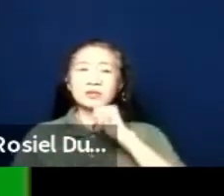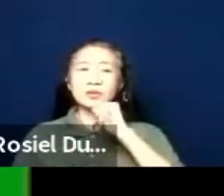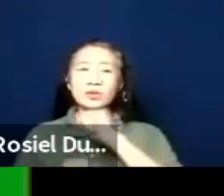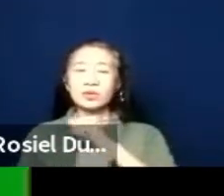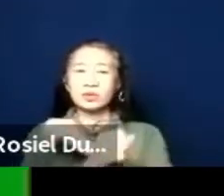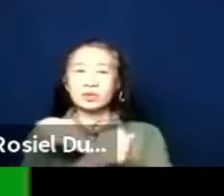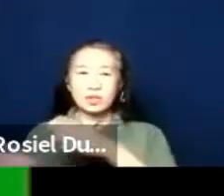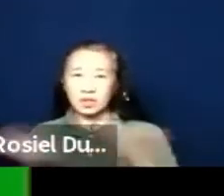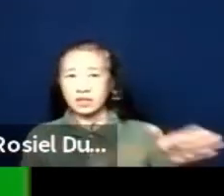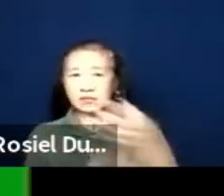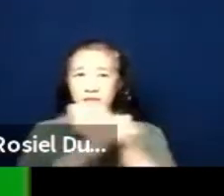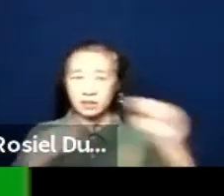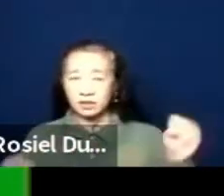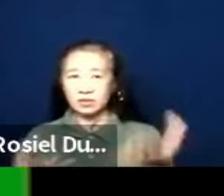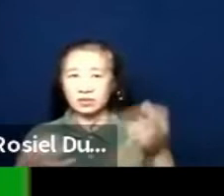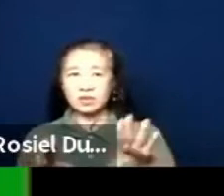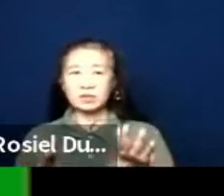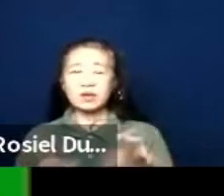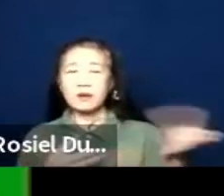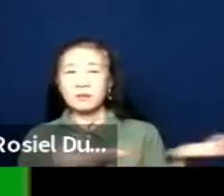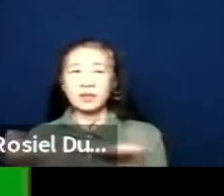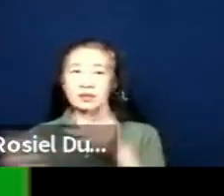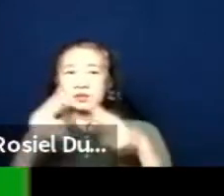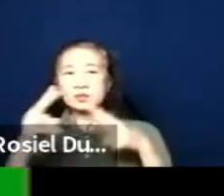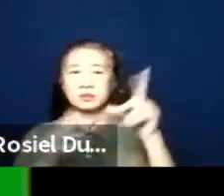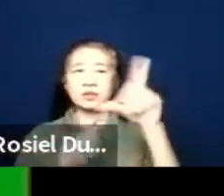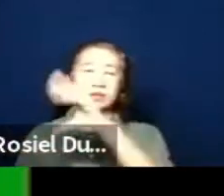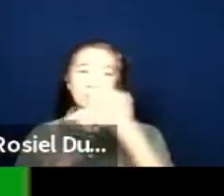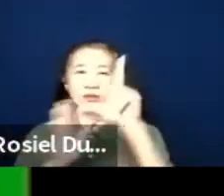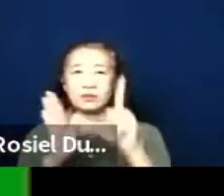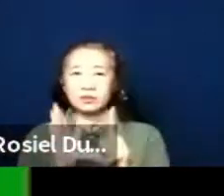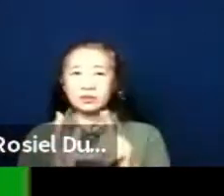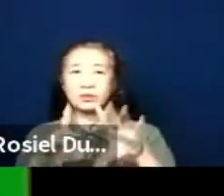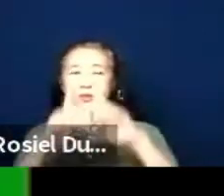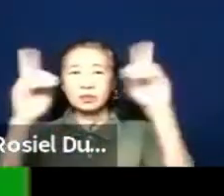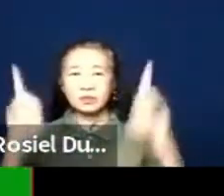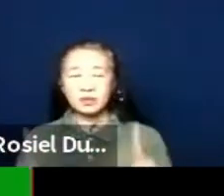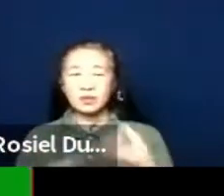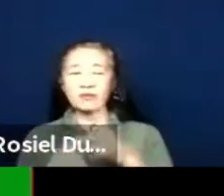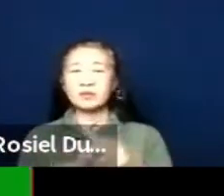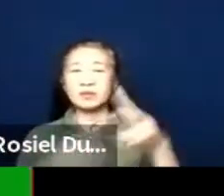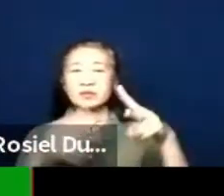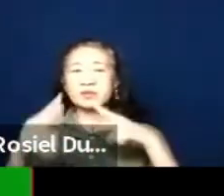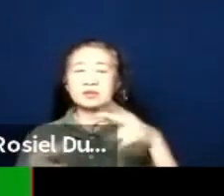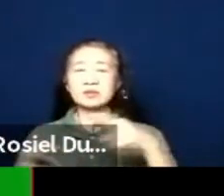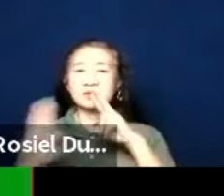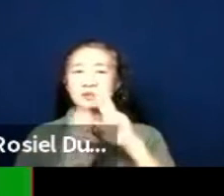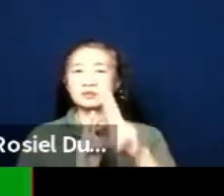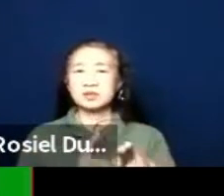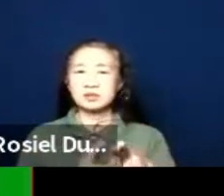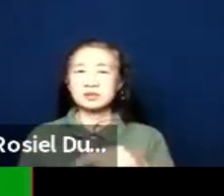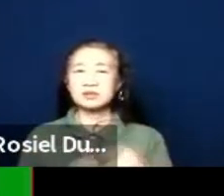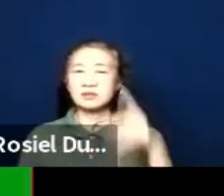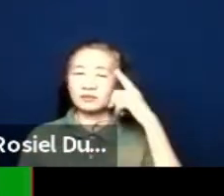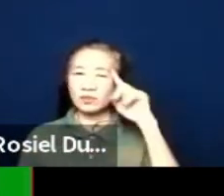chance. Bring our autism safety program to your department. Okay, from the Autism Response PH, ARPH Educational